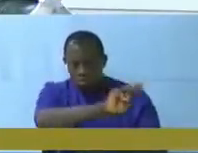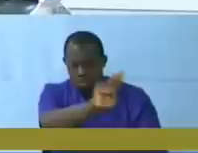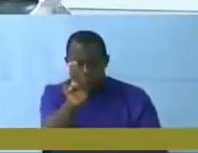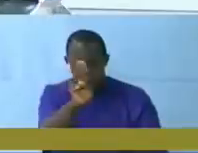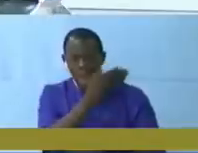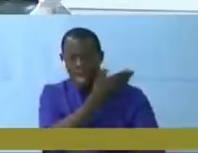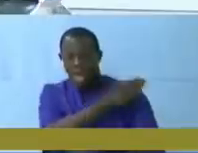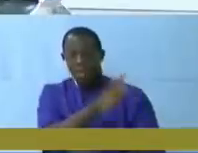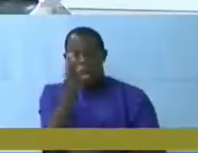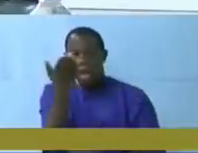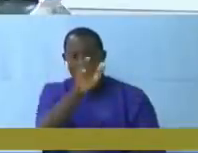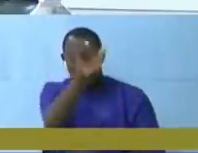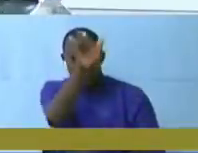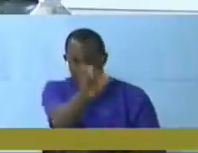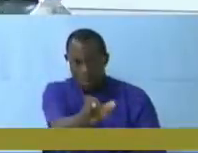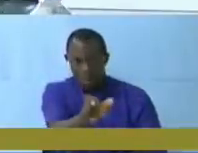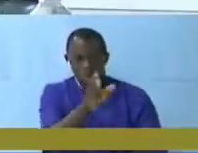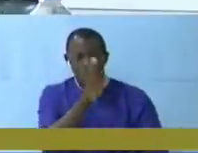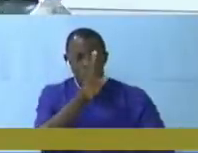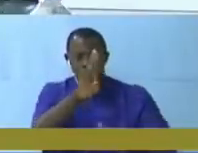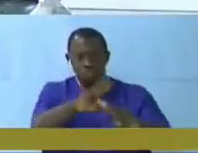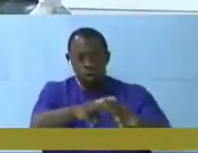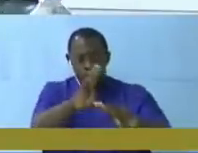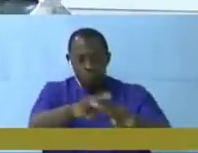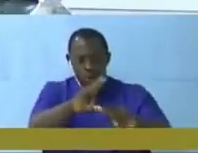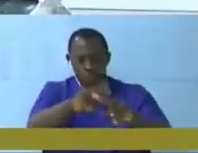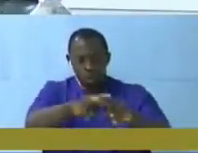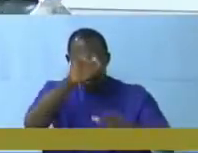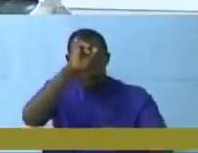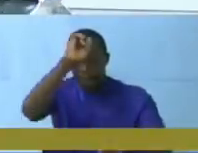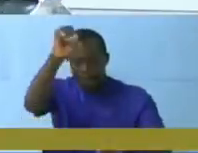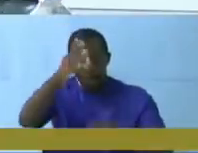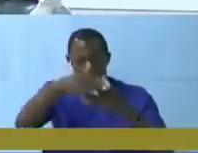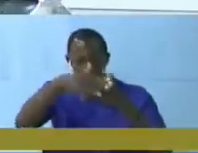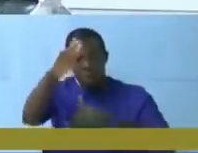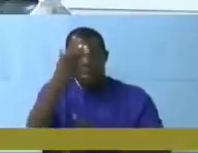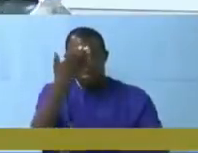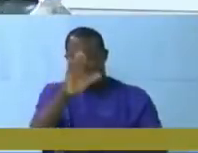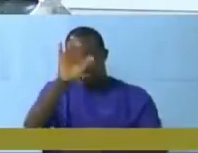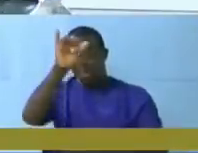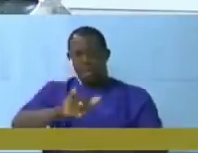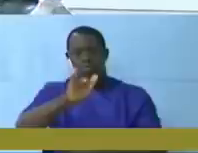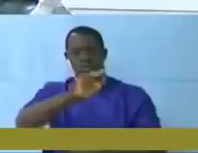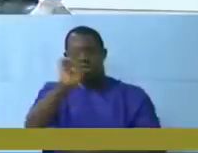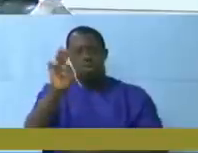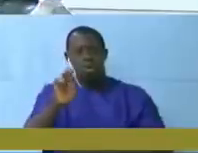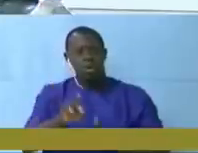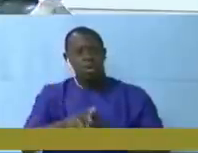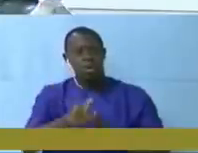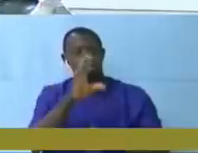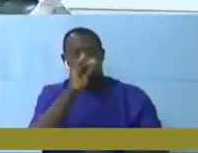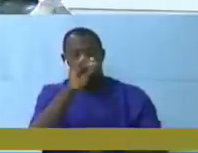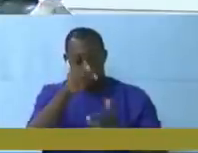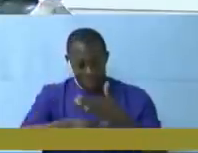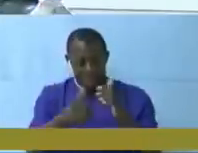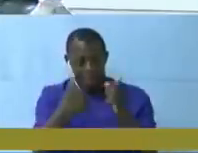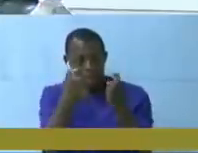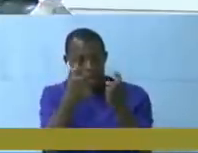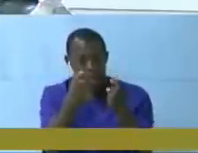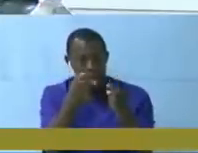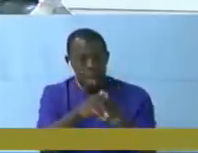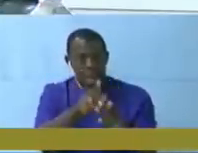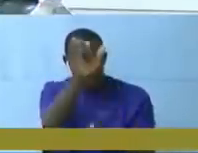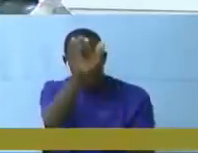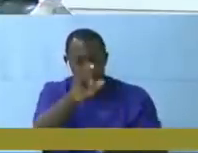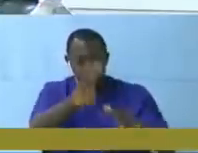in Mandinka, na marie sanji taoke, an mari nyan nala, man nyan na jela koteke, de fuki at